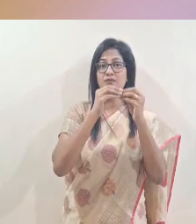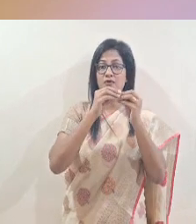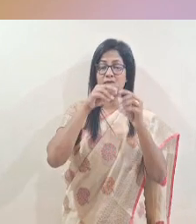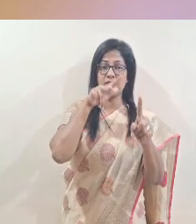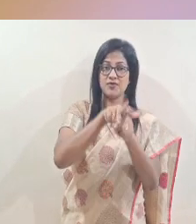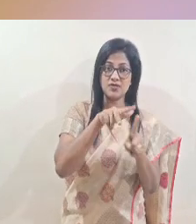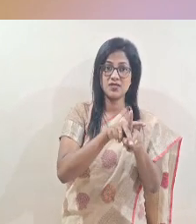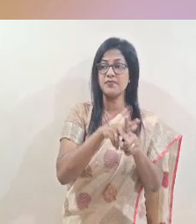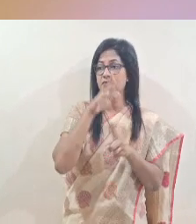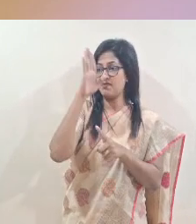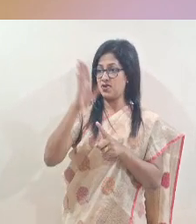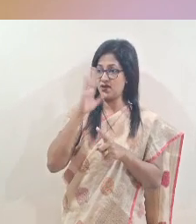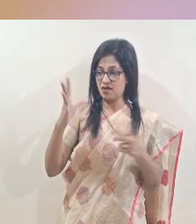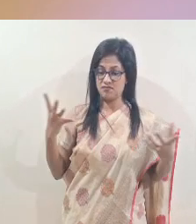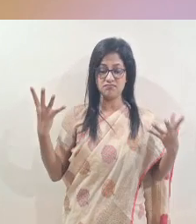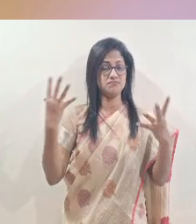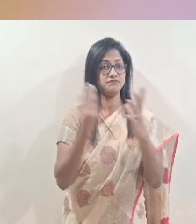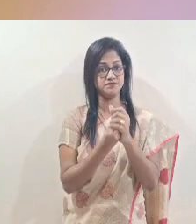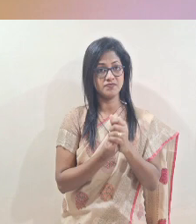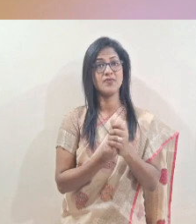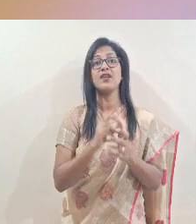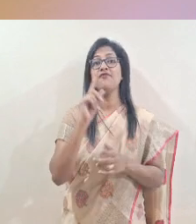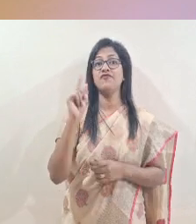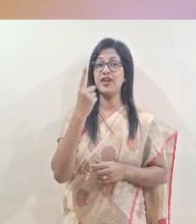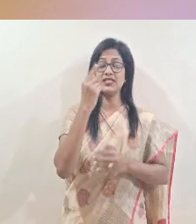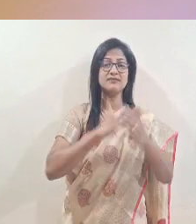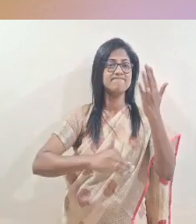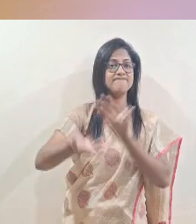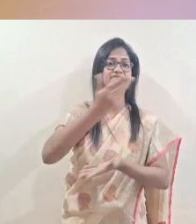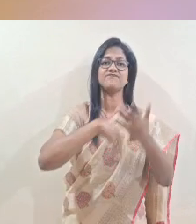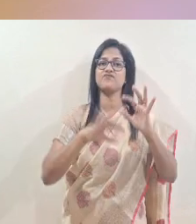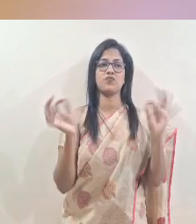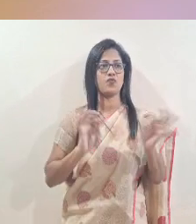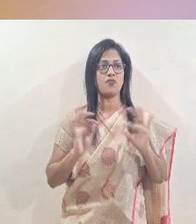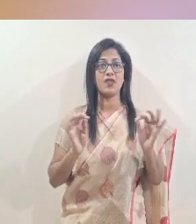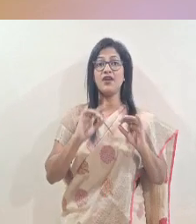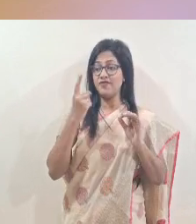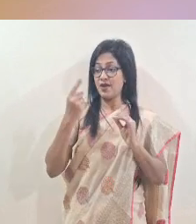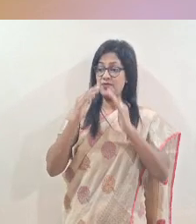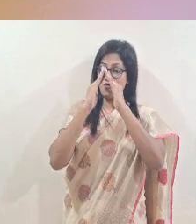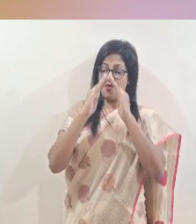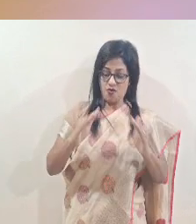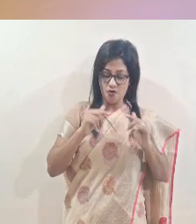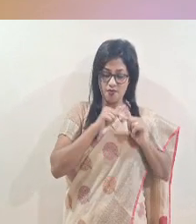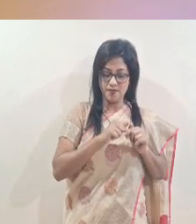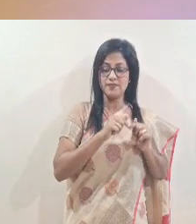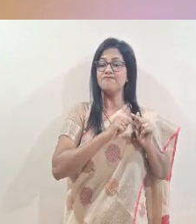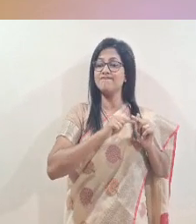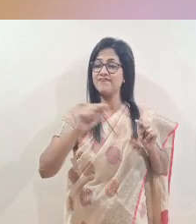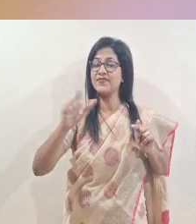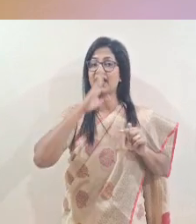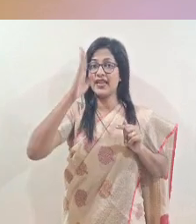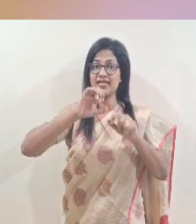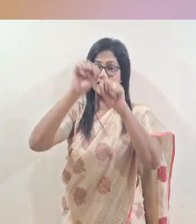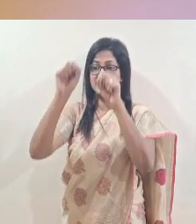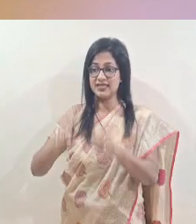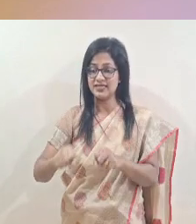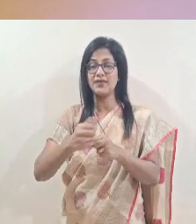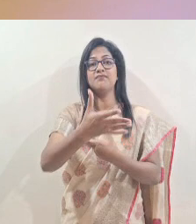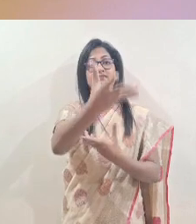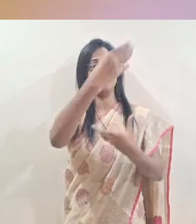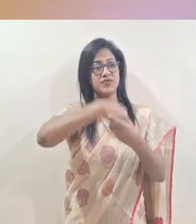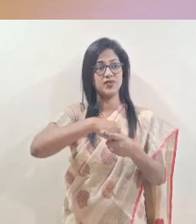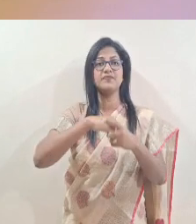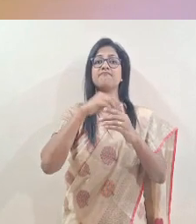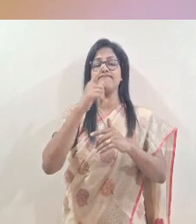rail system come together, the very first interaction doesn't happen, which is from the home till the rail system, and then onboarding, and then